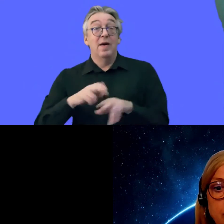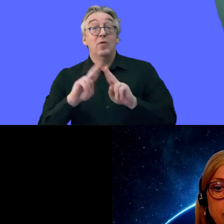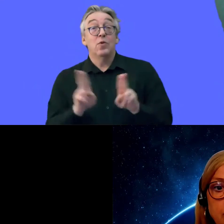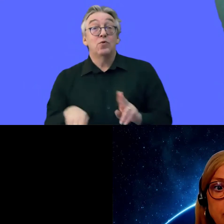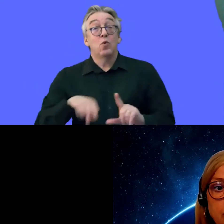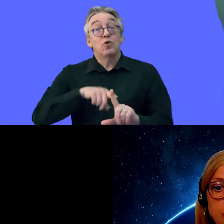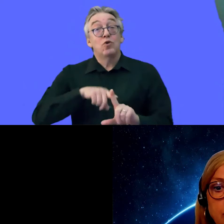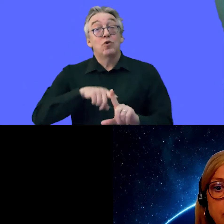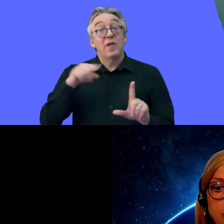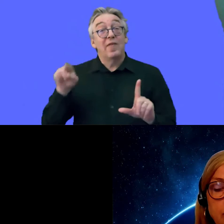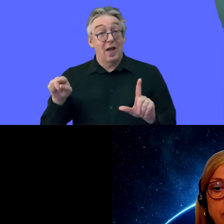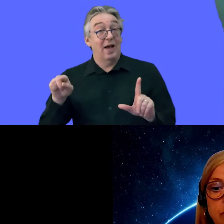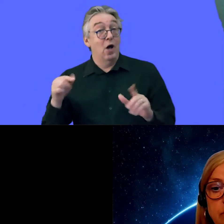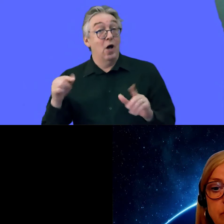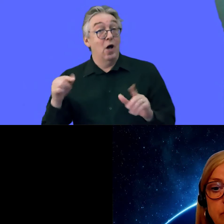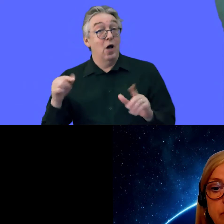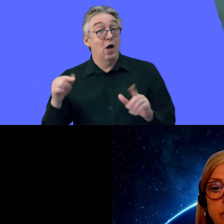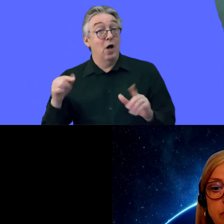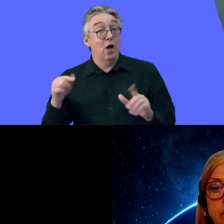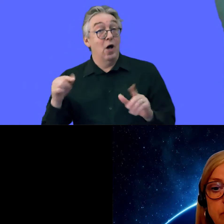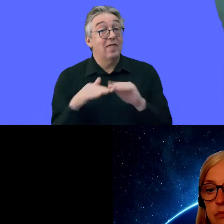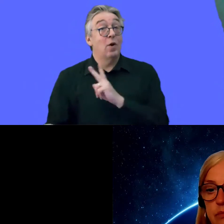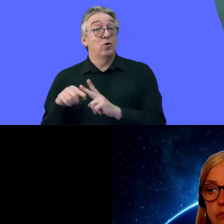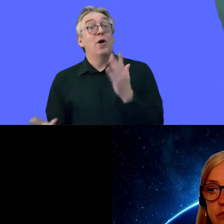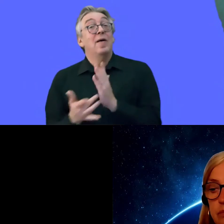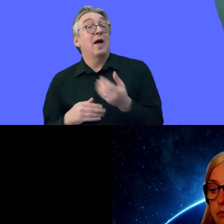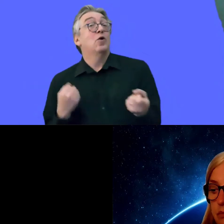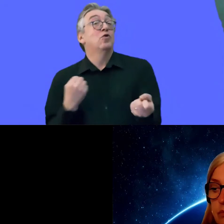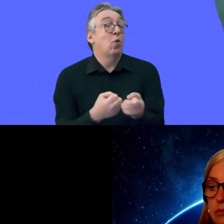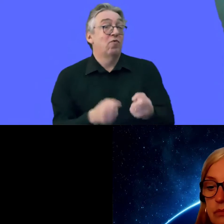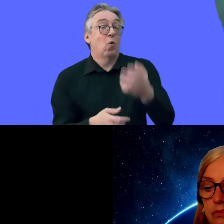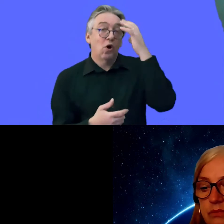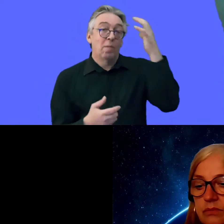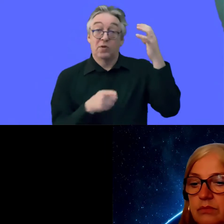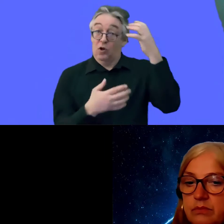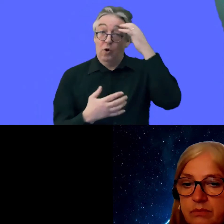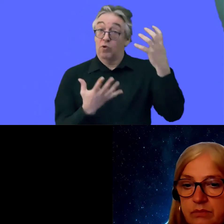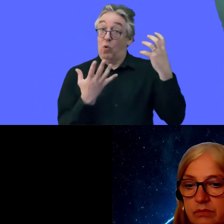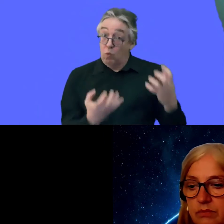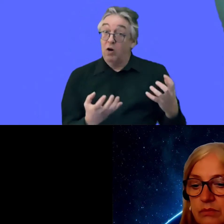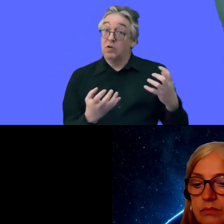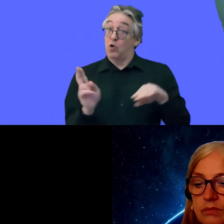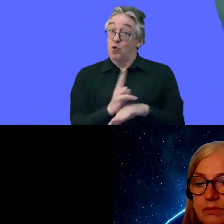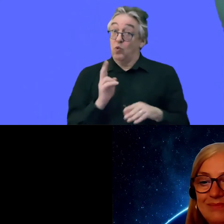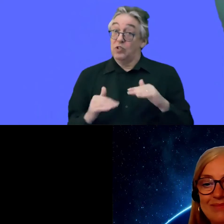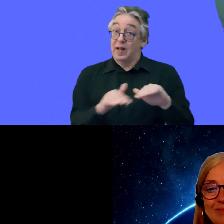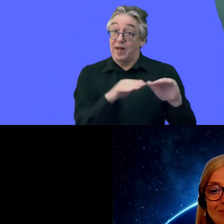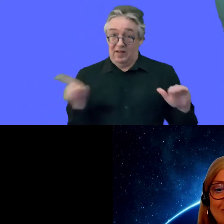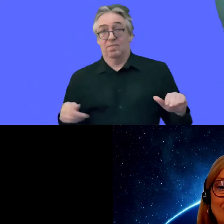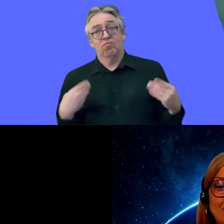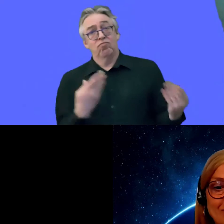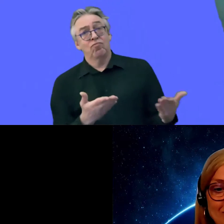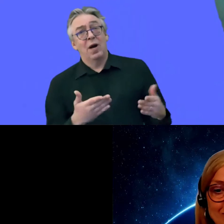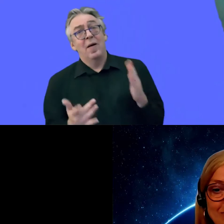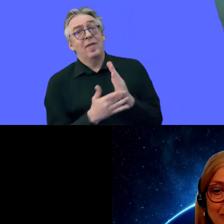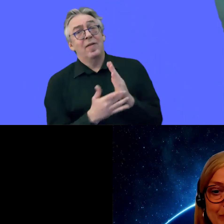labor statistics and providing technical support to countries wishing to implement these standards. Since 2014,